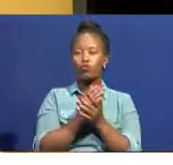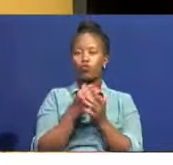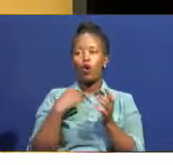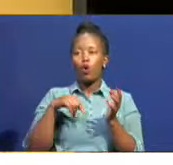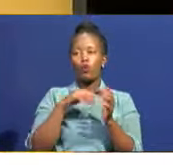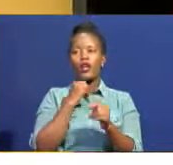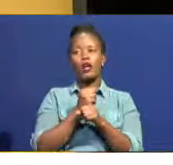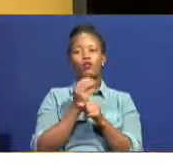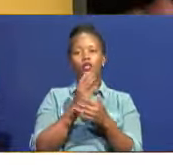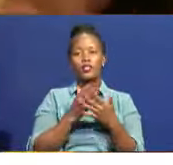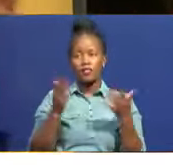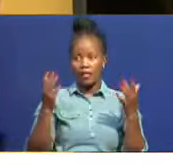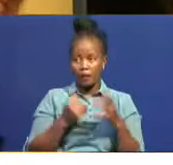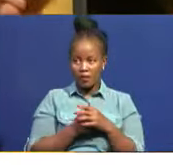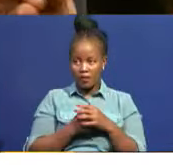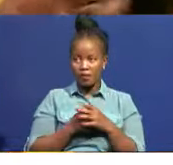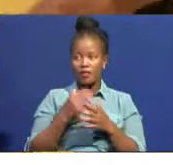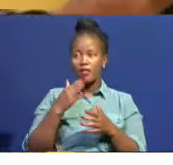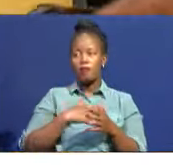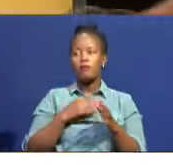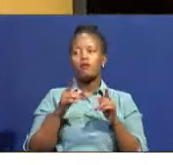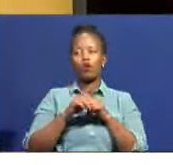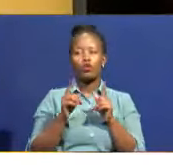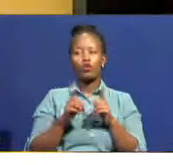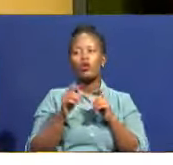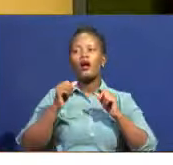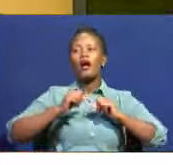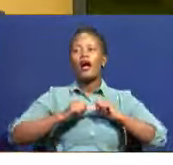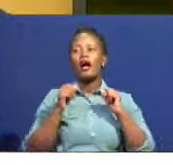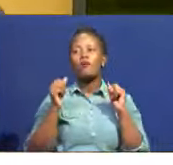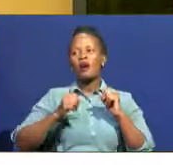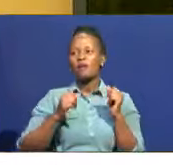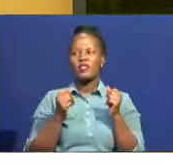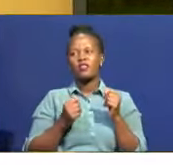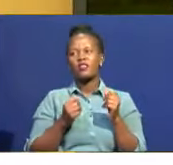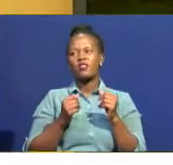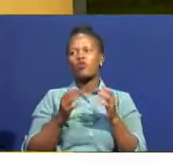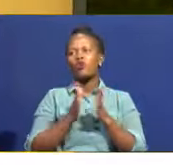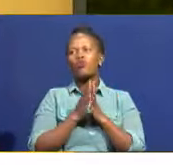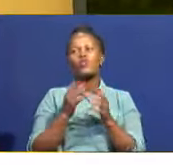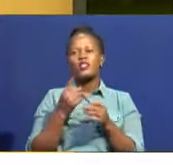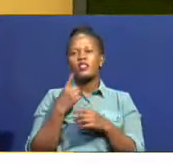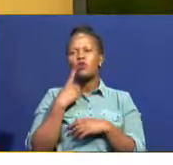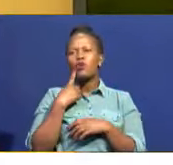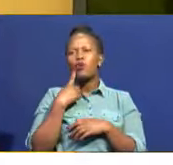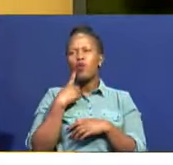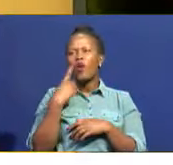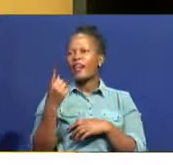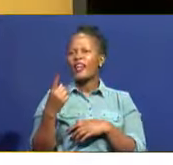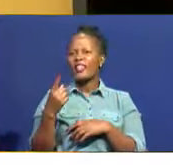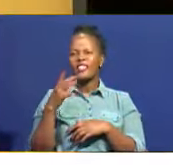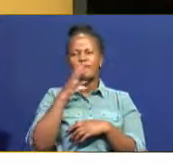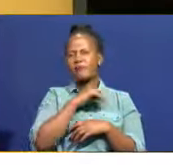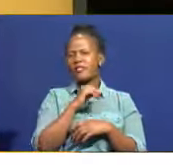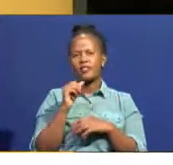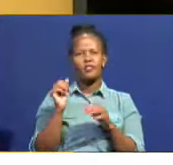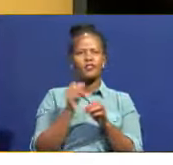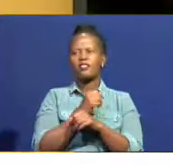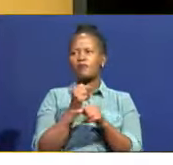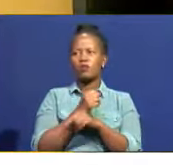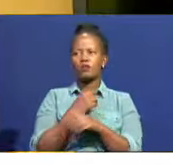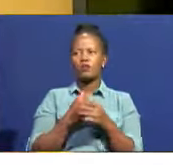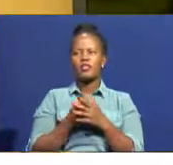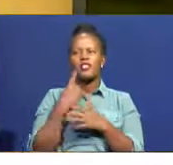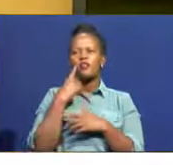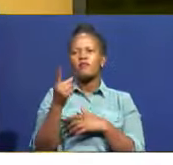So we are much so happy. In 100 shillings, wezi niambia mtu wa boda venye wamesema, tuwezi kosa shilingi 100. 100 kwa siku